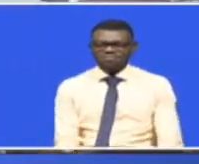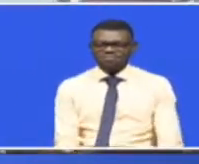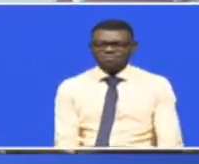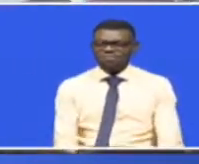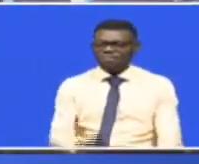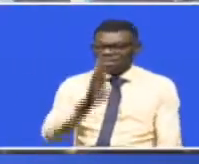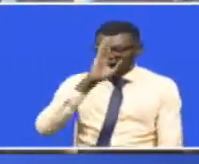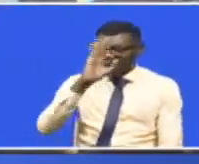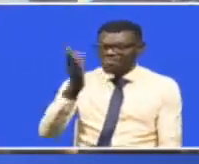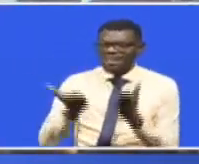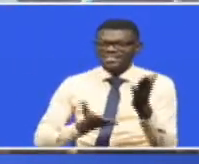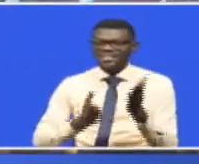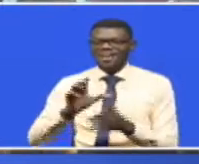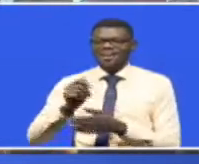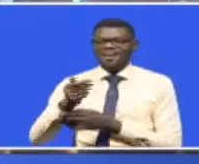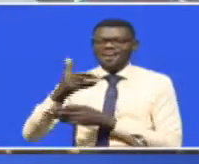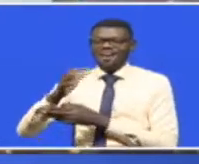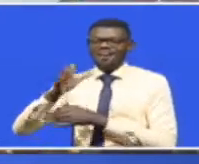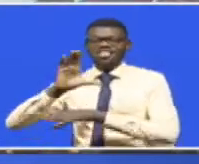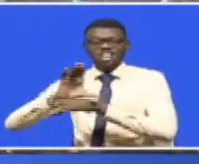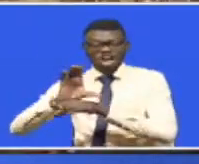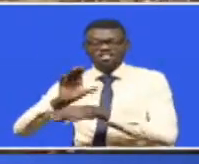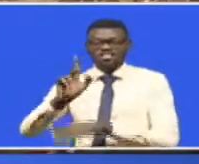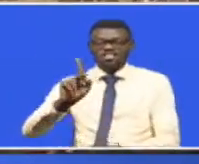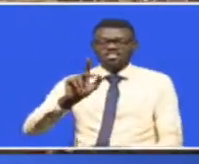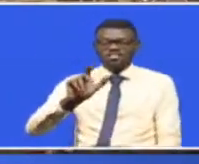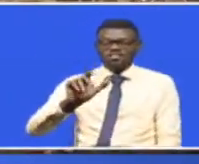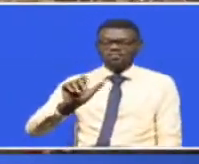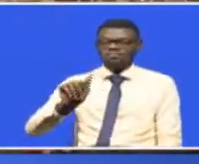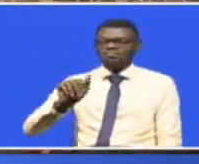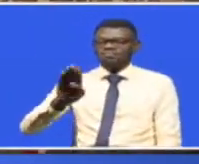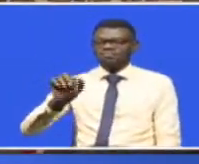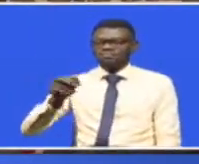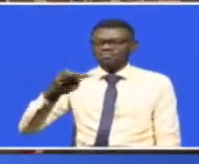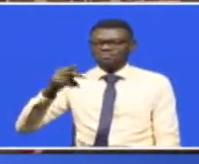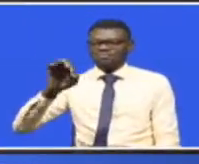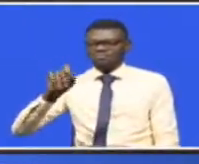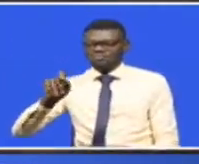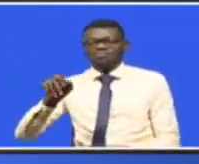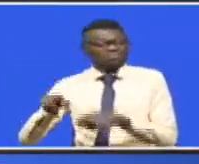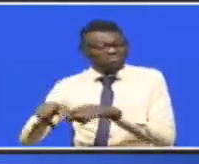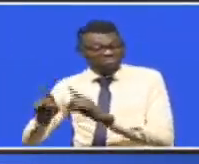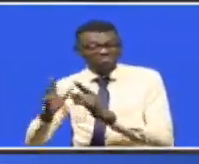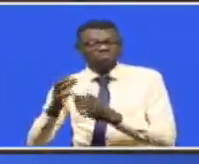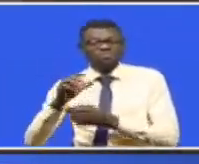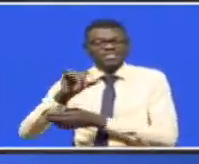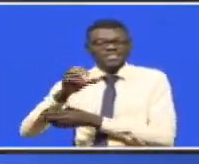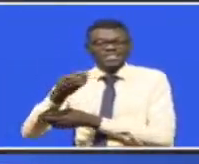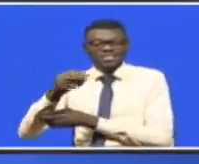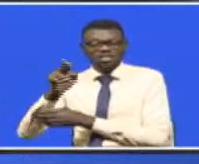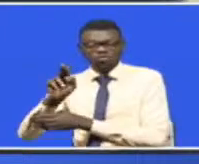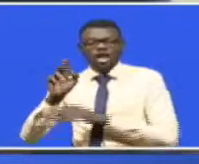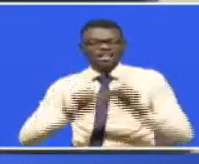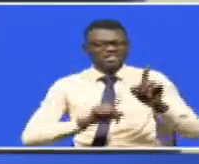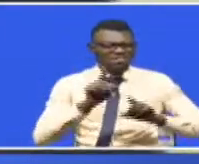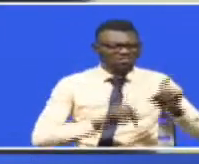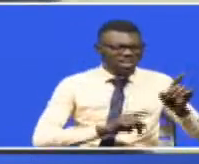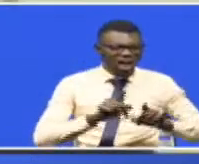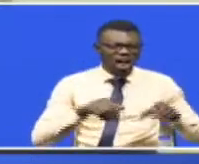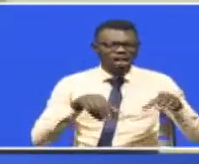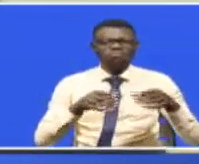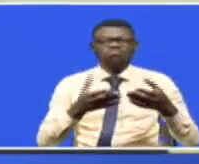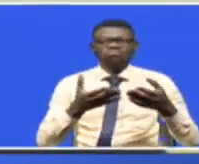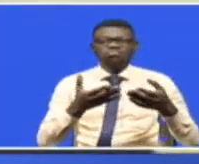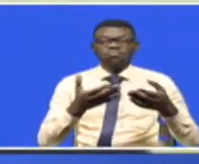Sunday's service at the AIC Church in Kabarnet was a continuation of Gideon Moi's week-long engagement in grassroots activities as he